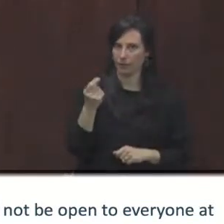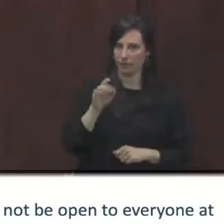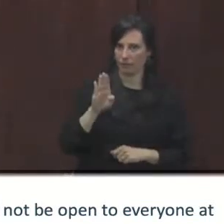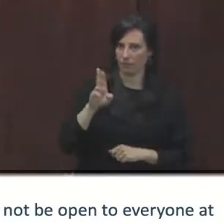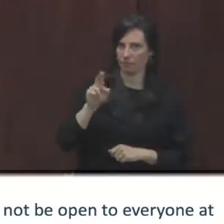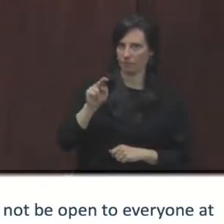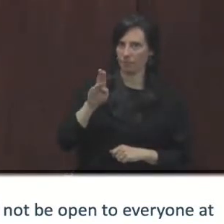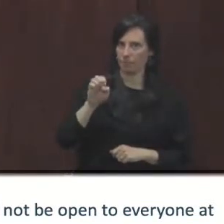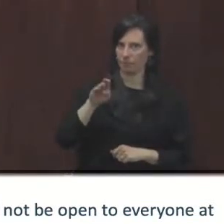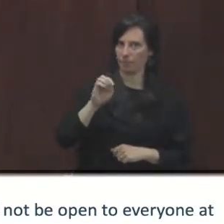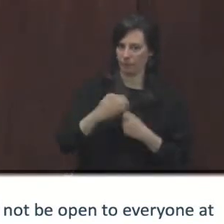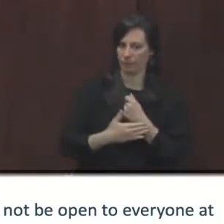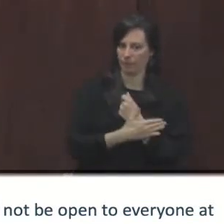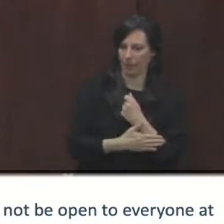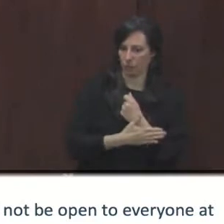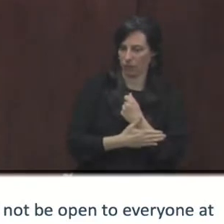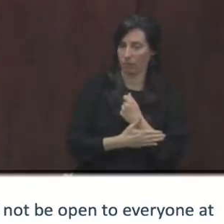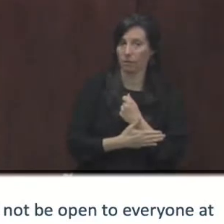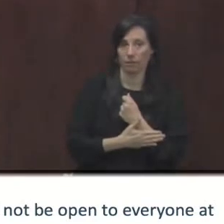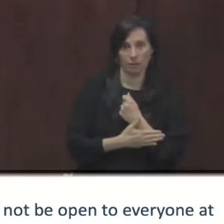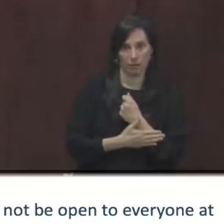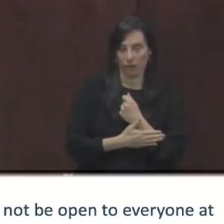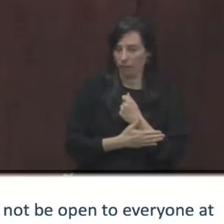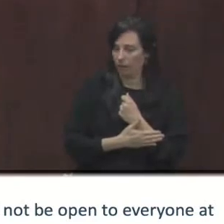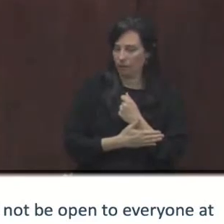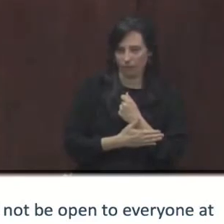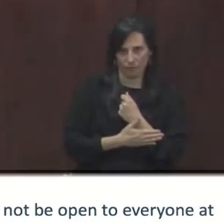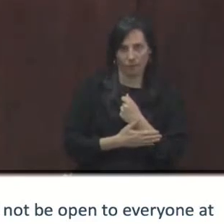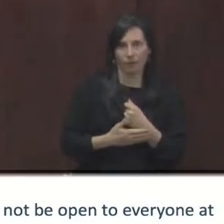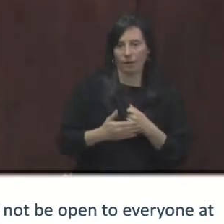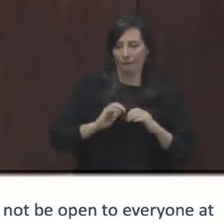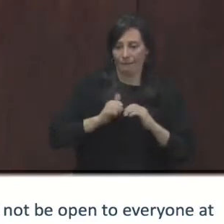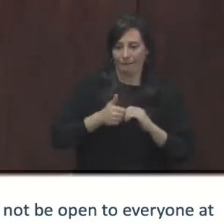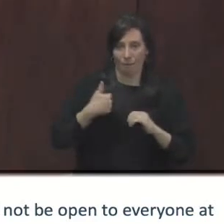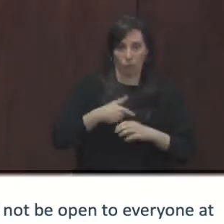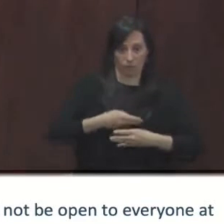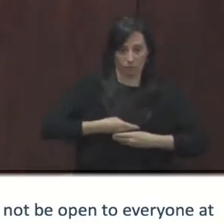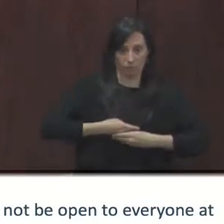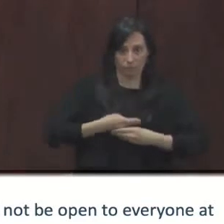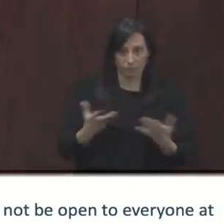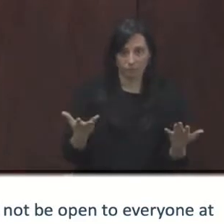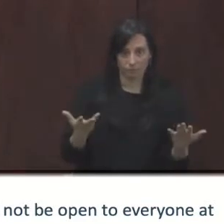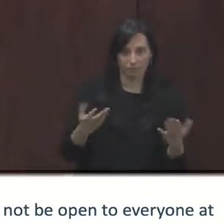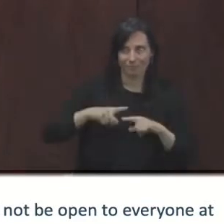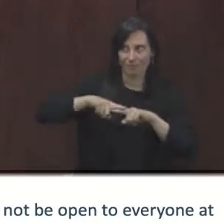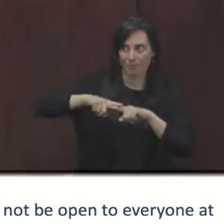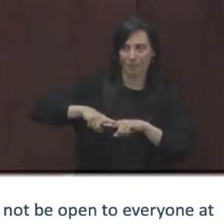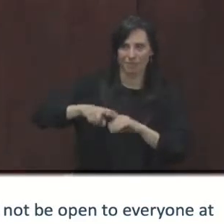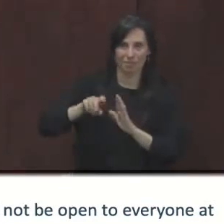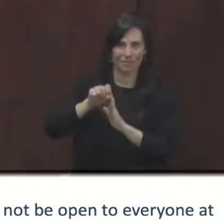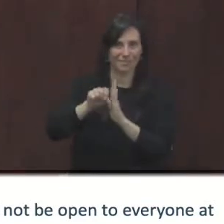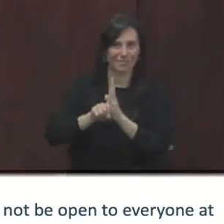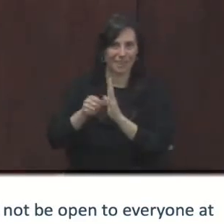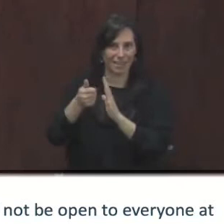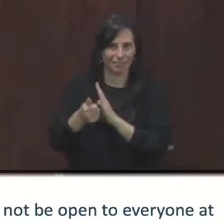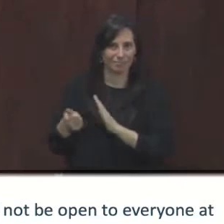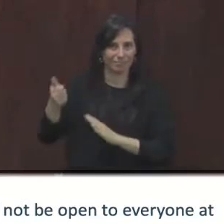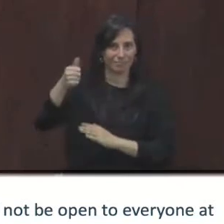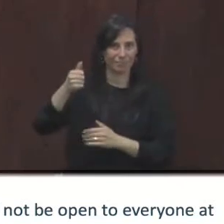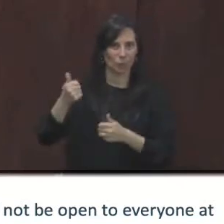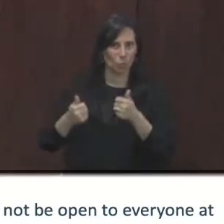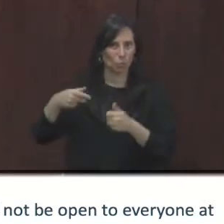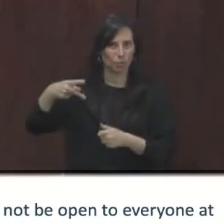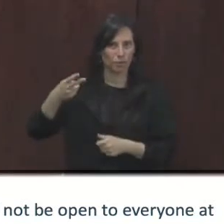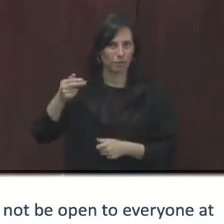Our vaccine rollout is heavily dependent on what phase the state wants to go into and how much vaccine we